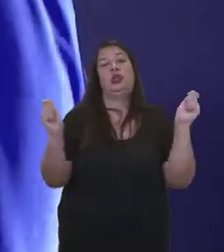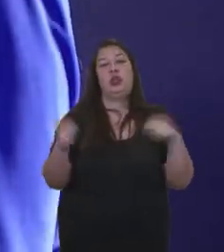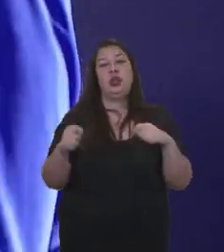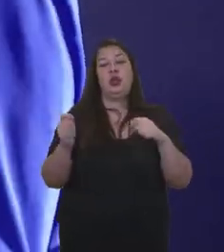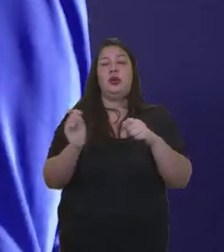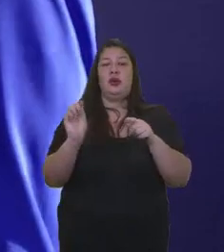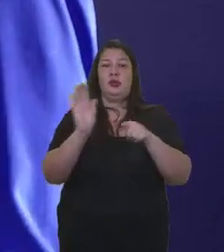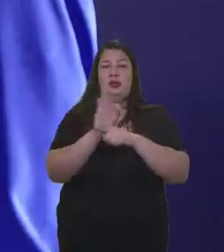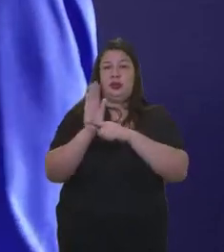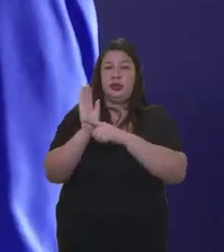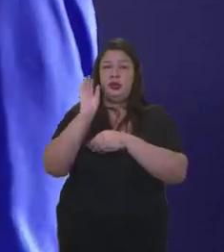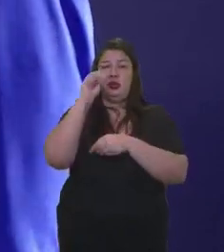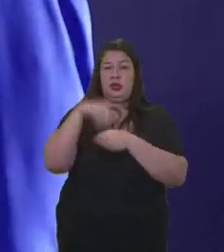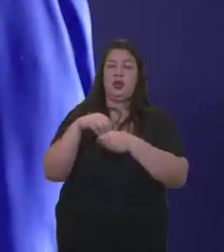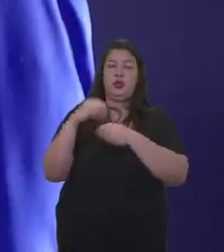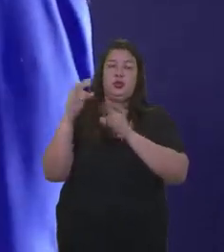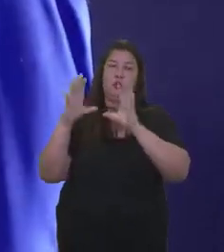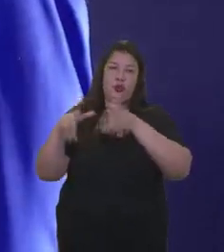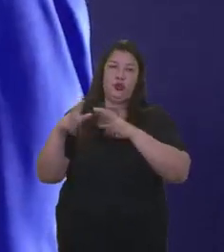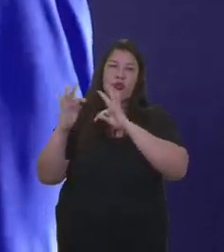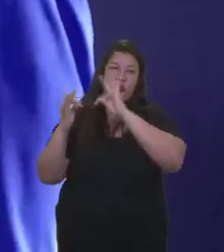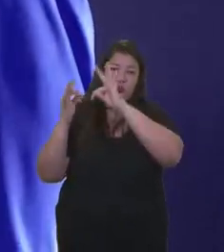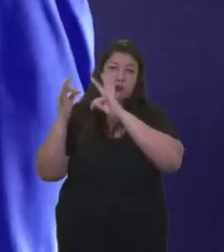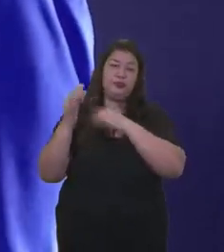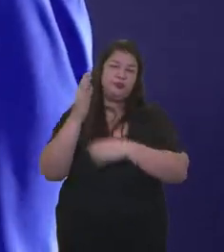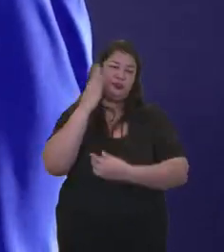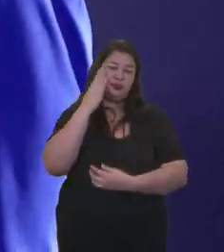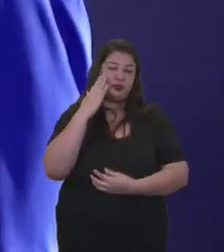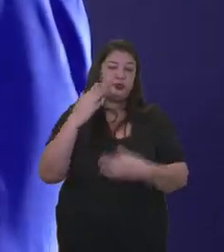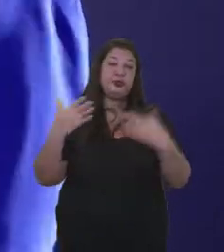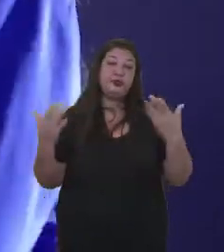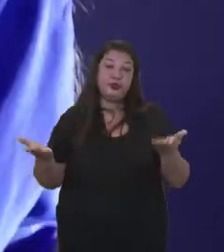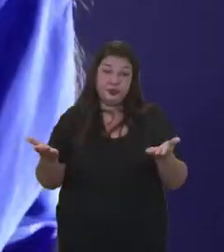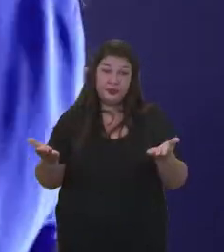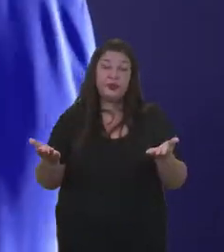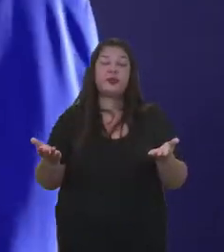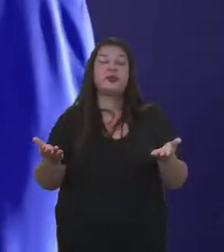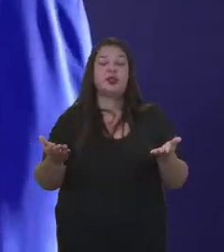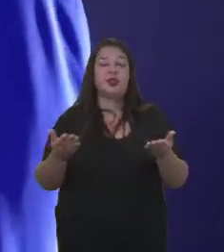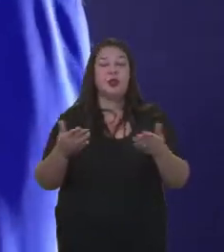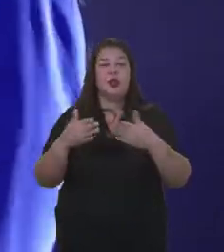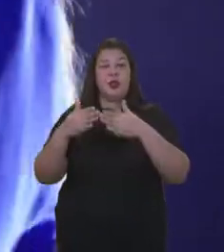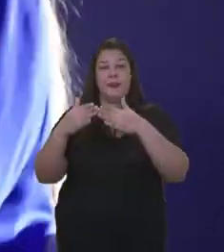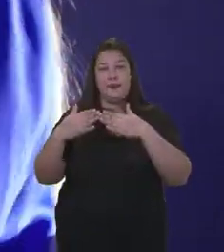nowadays. And we know that we don't live without this. Right? With this, I